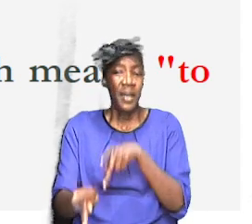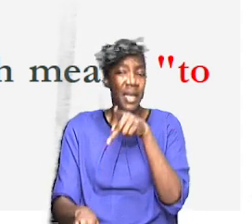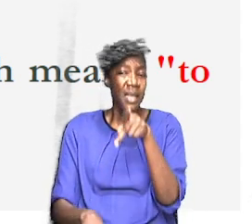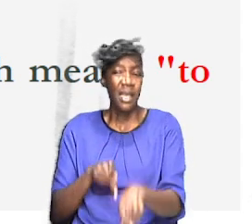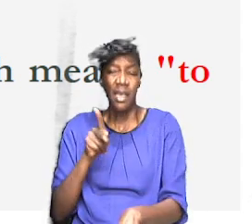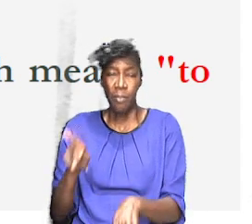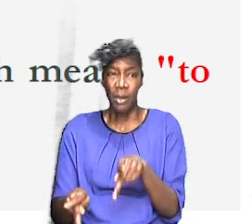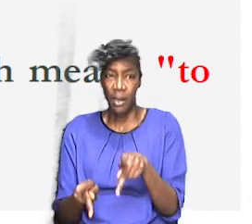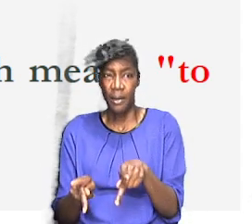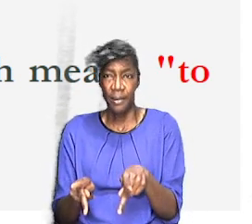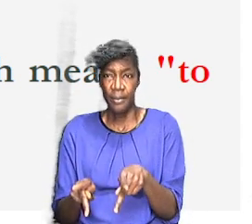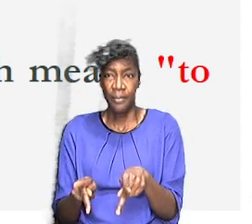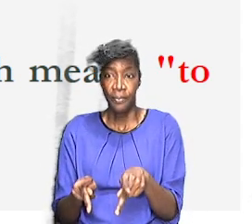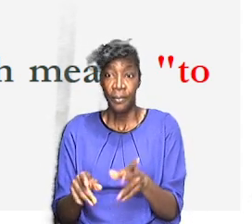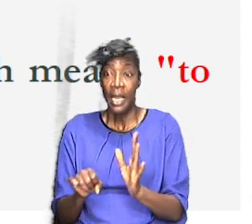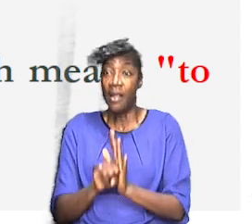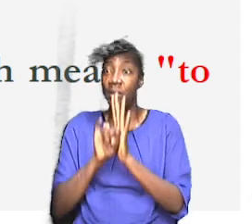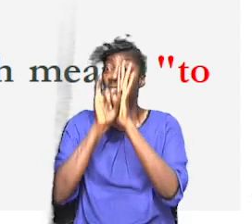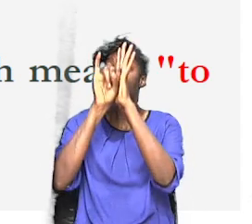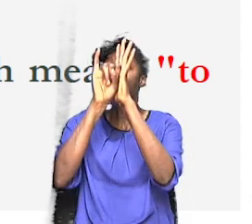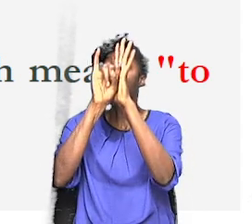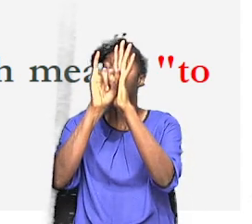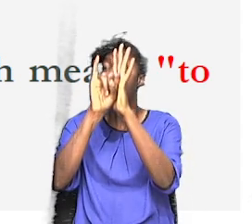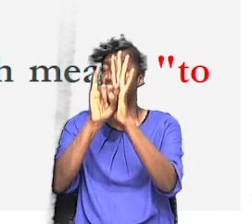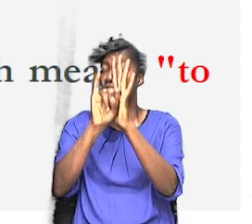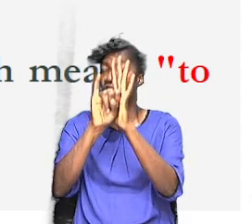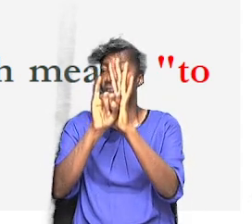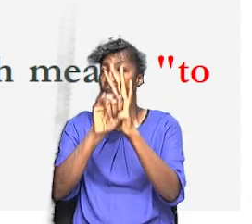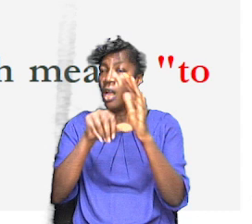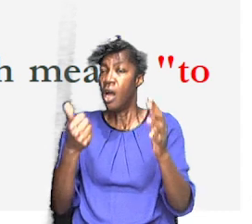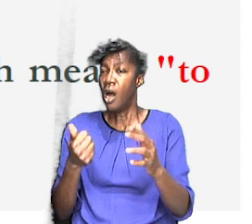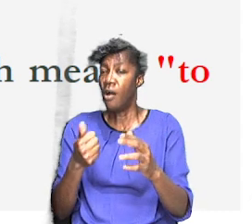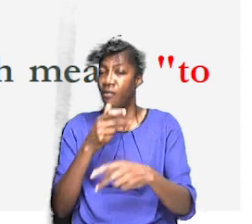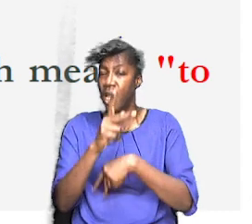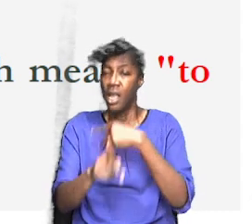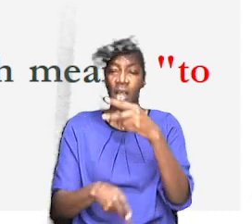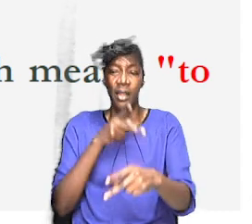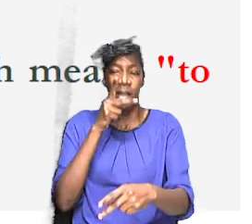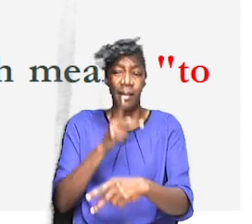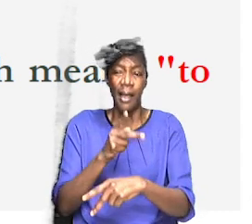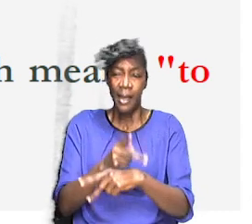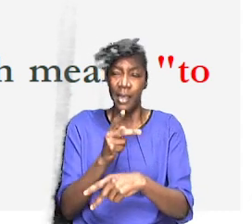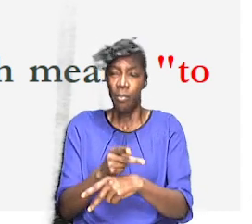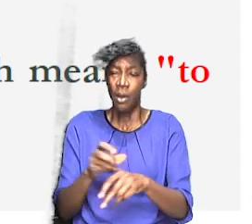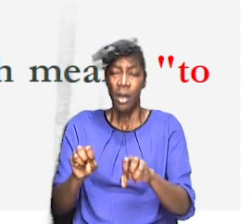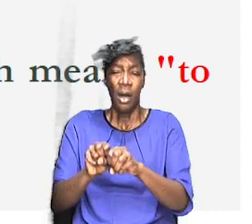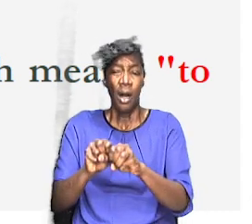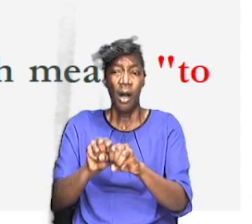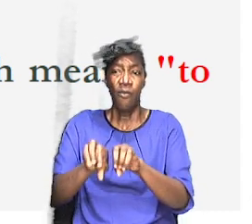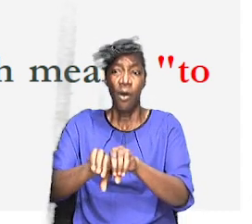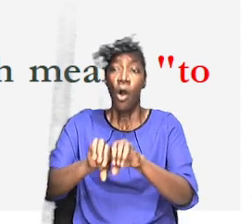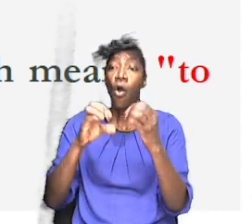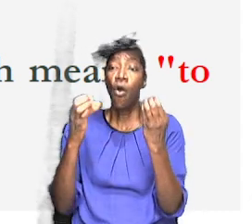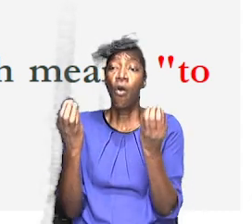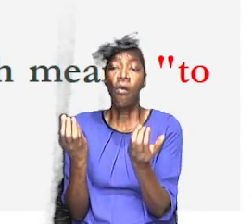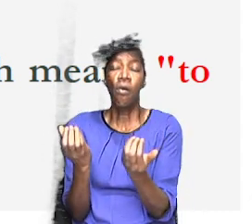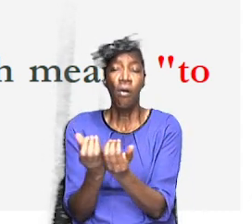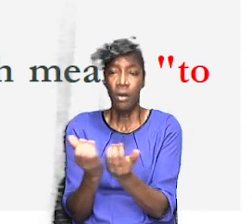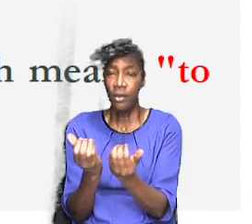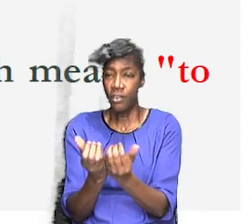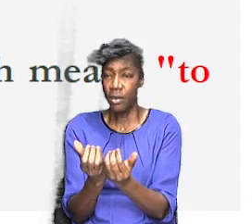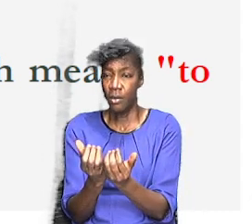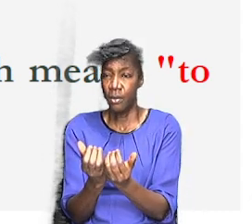against the whole introduction of the Hellenic type of culture. Amen. And they decided that they're not